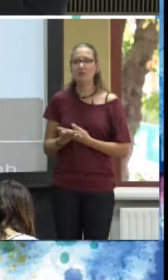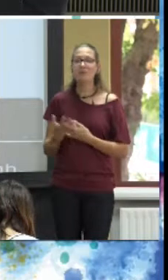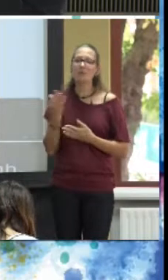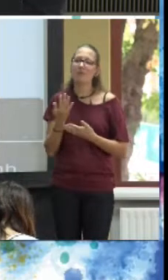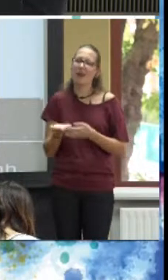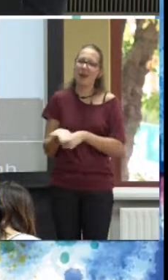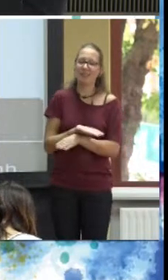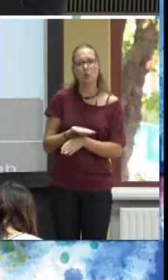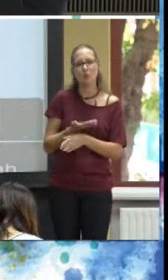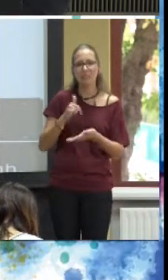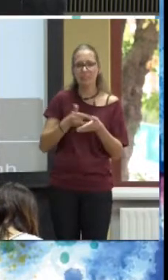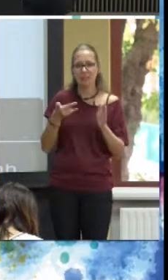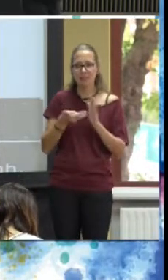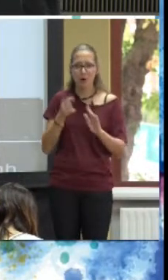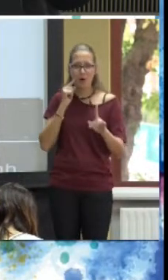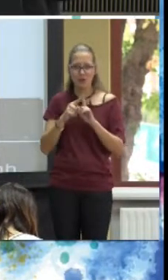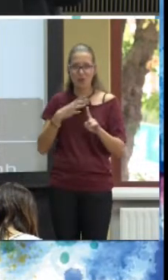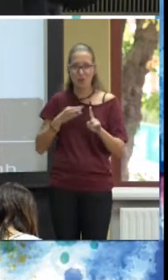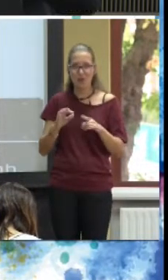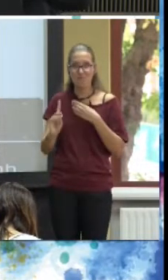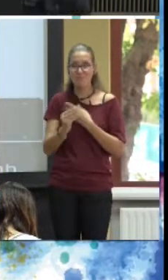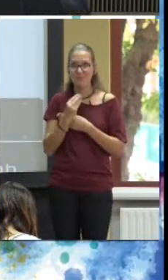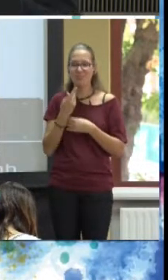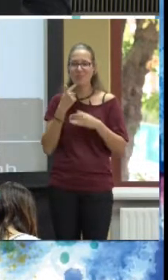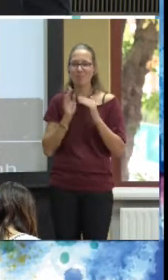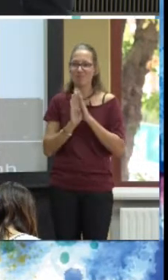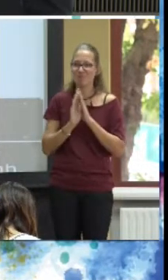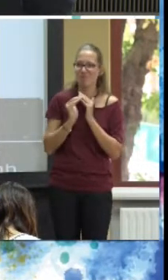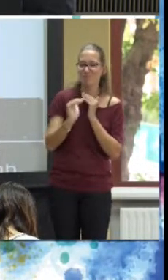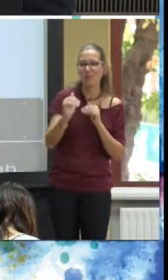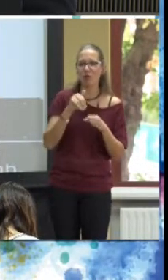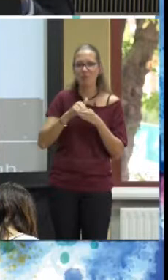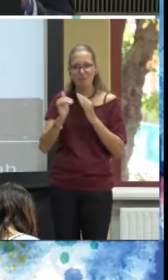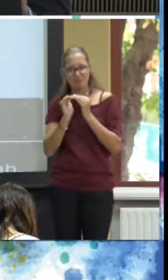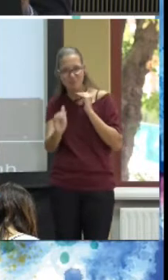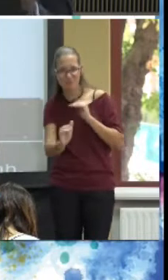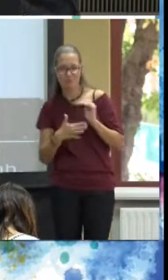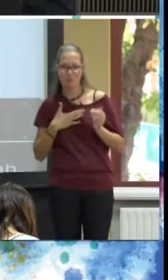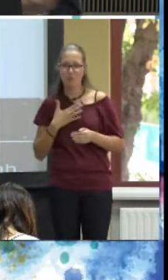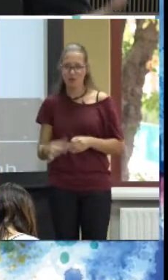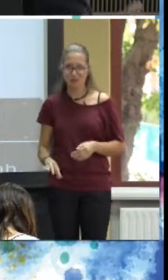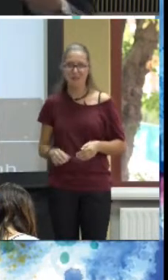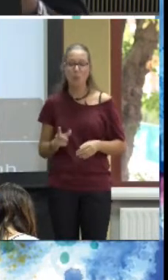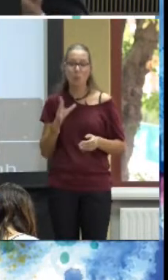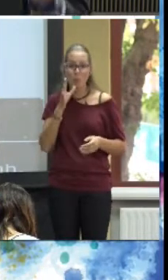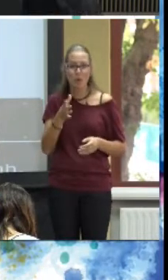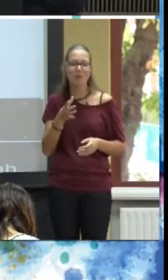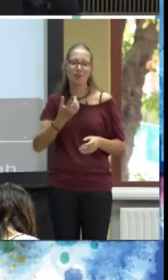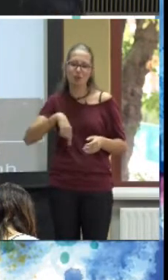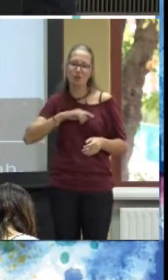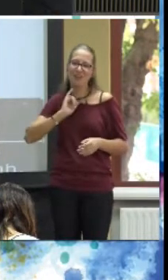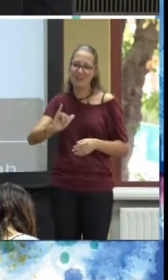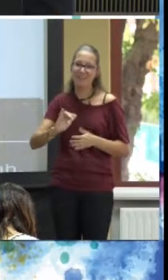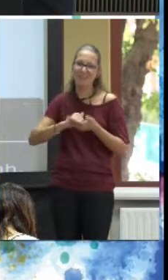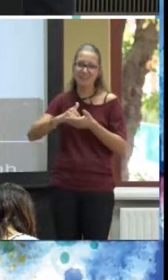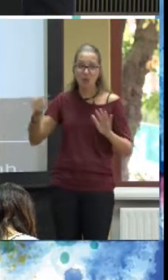for this investment to be useful, we had to come up with a system that would update the contents and everything